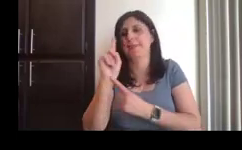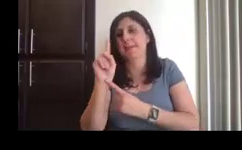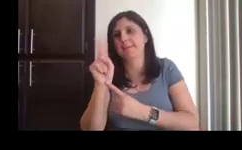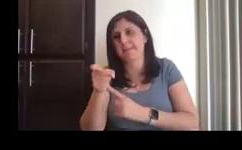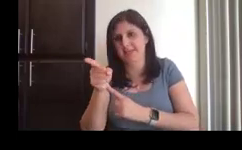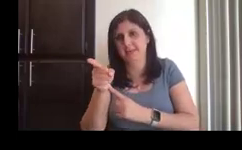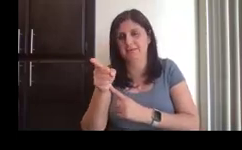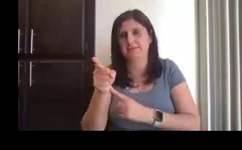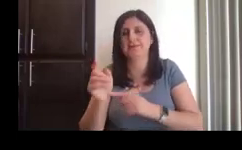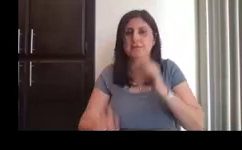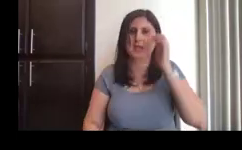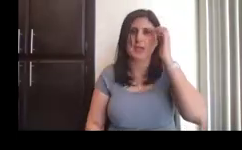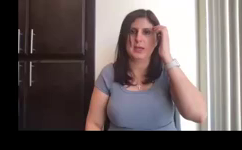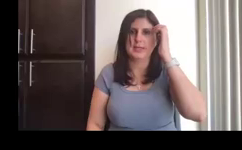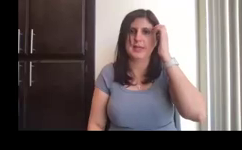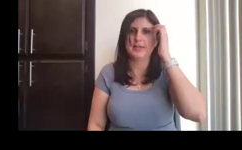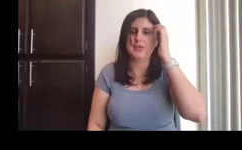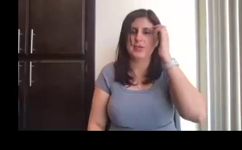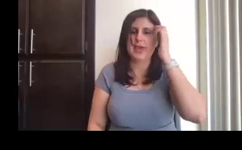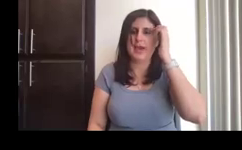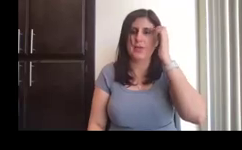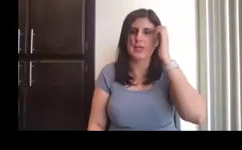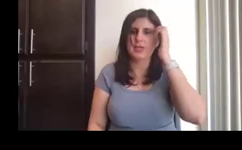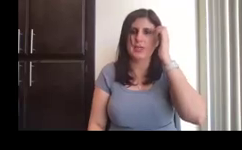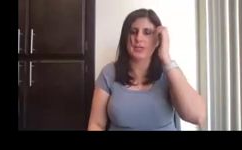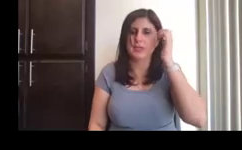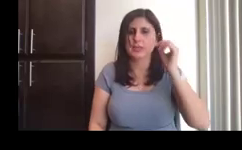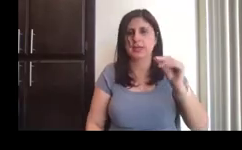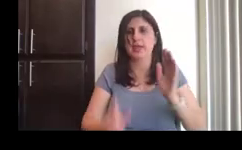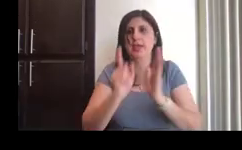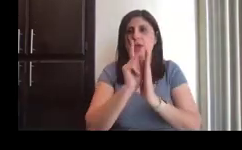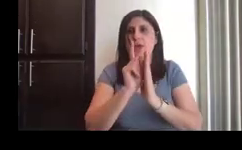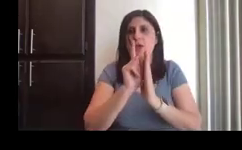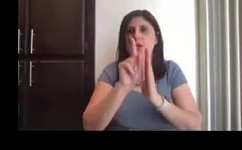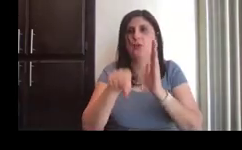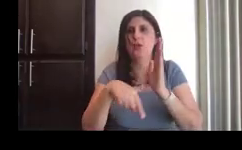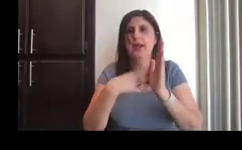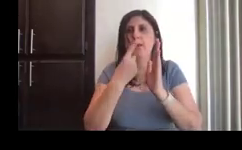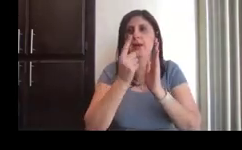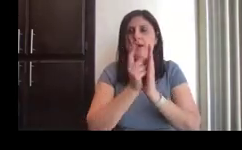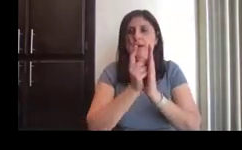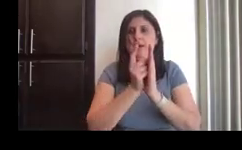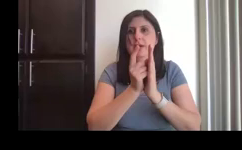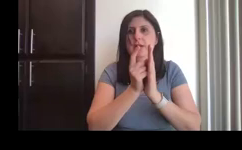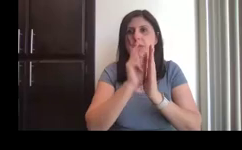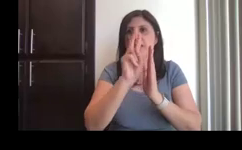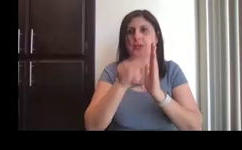20 minutes. Okay, same thing with hours. Okay, 1